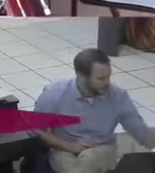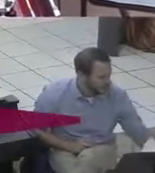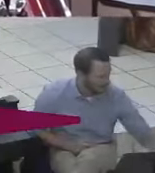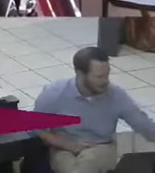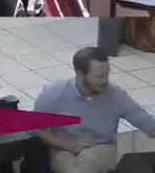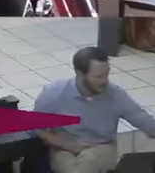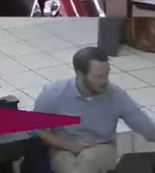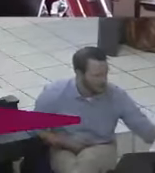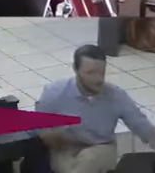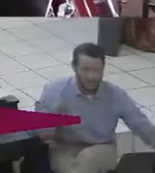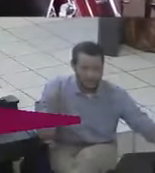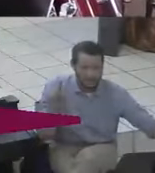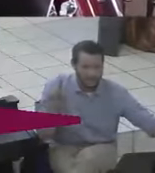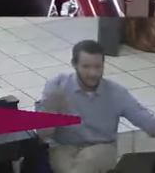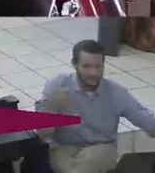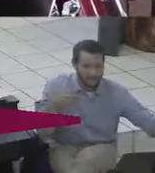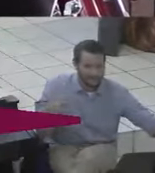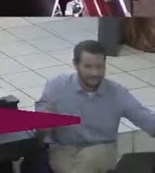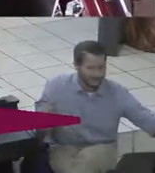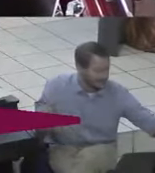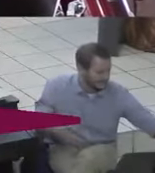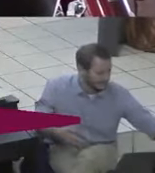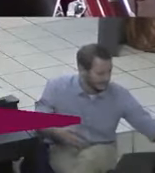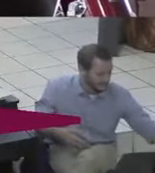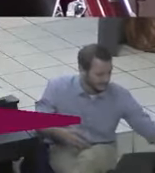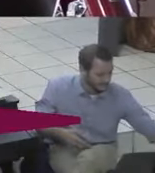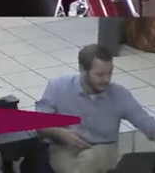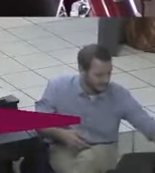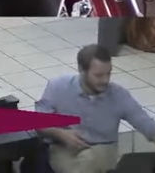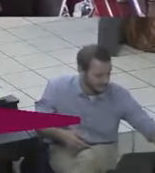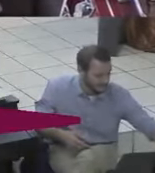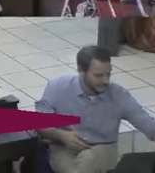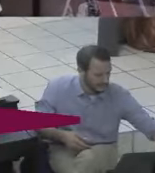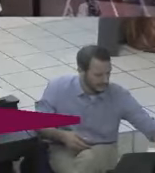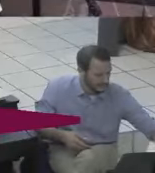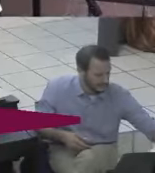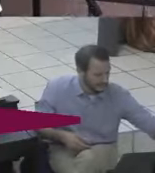Zion. We're going to sing the first and the fifth stanza, number 382.